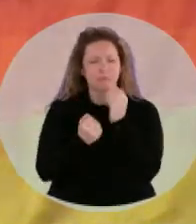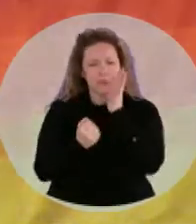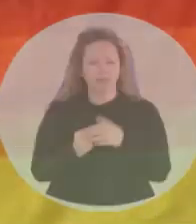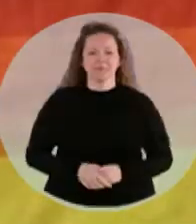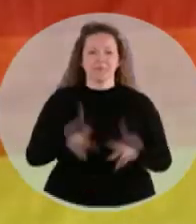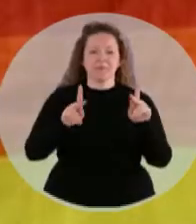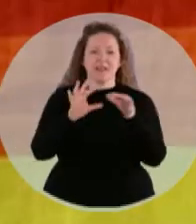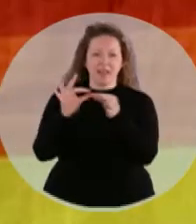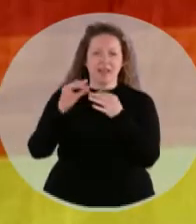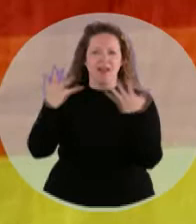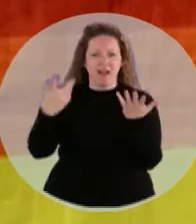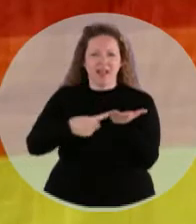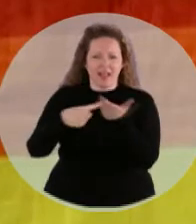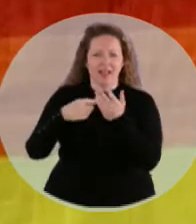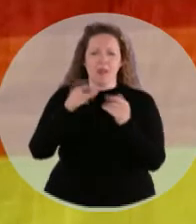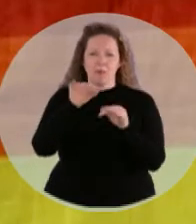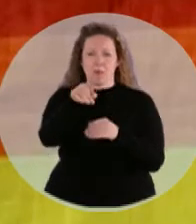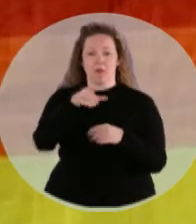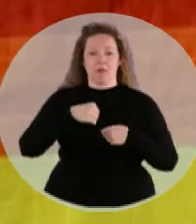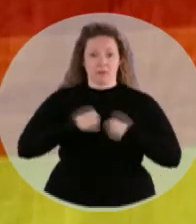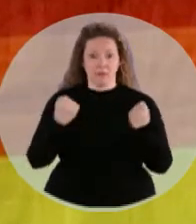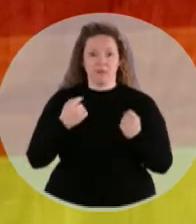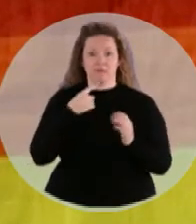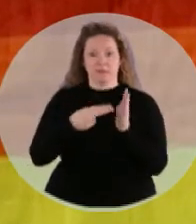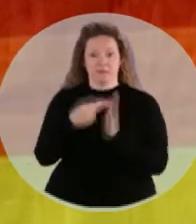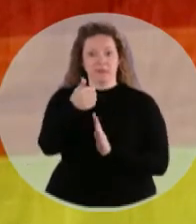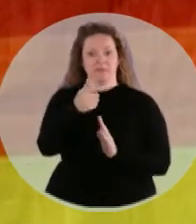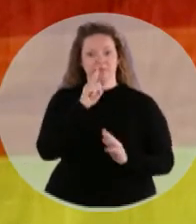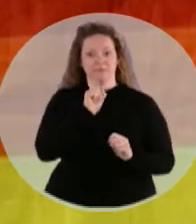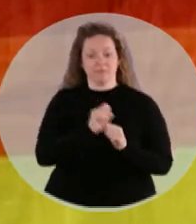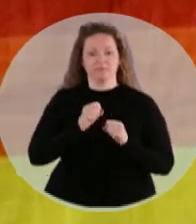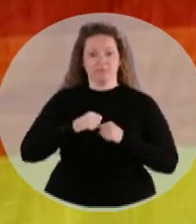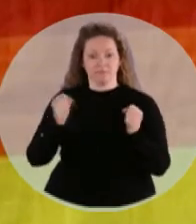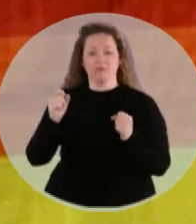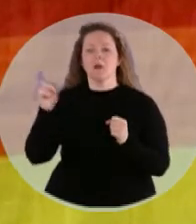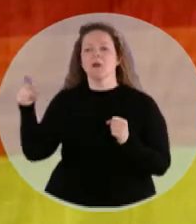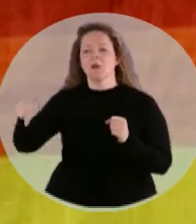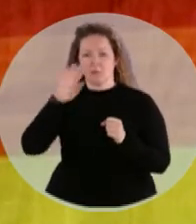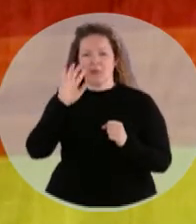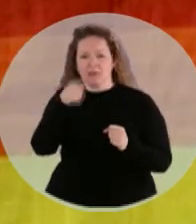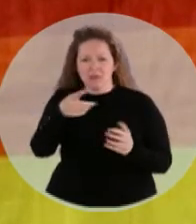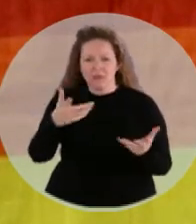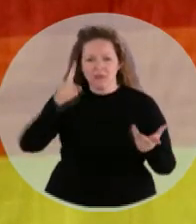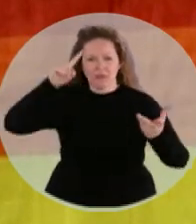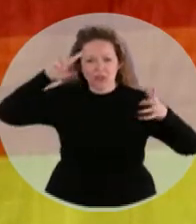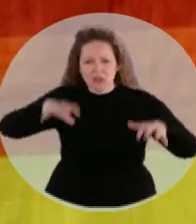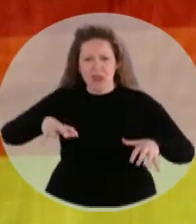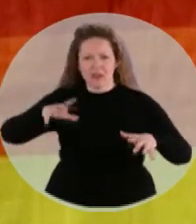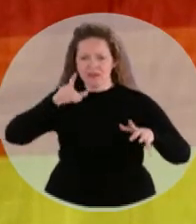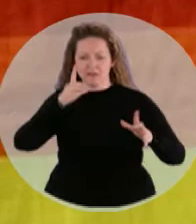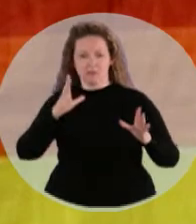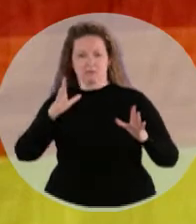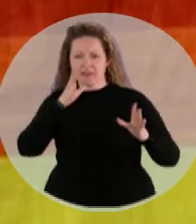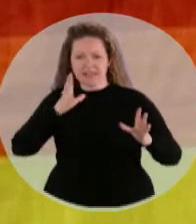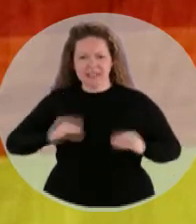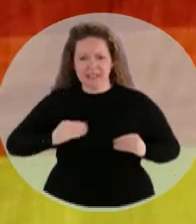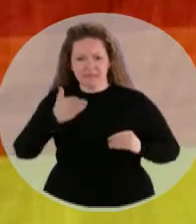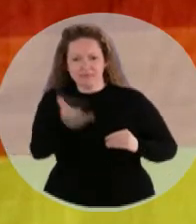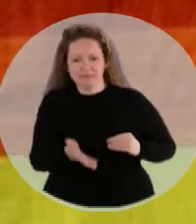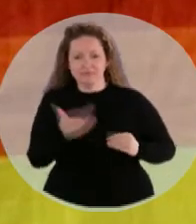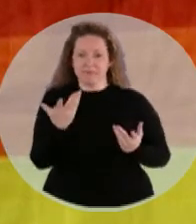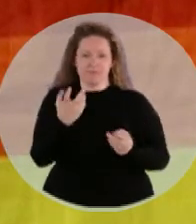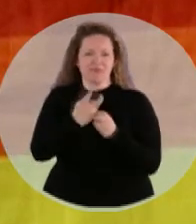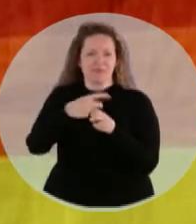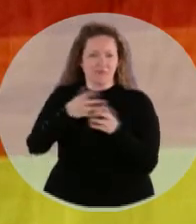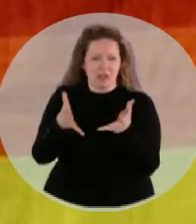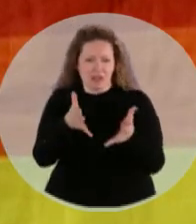around you. Et quand tu dévoiles ta personnalité ou que tu dévoiles comme quoi tu es gay, il y en a